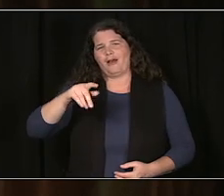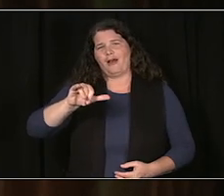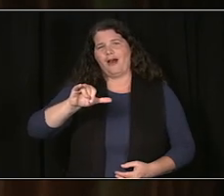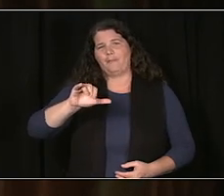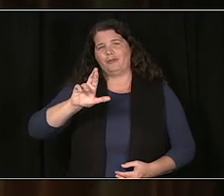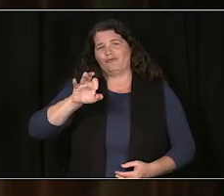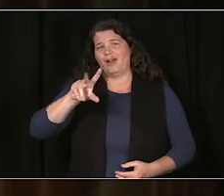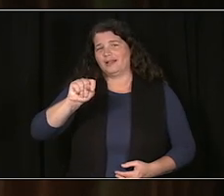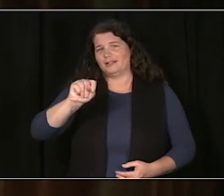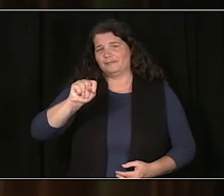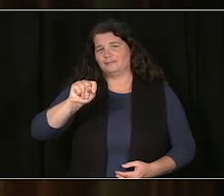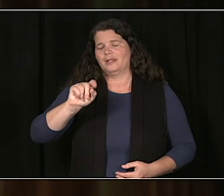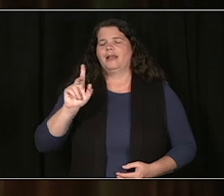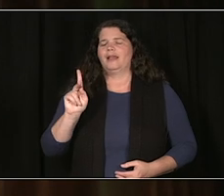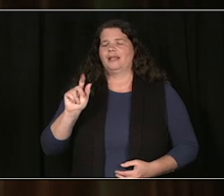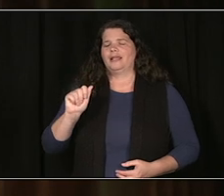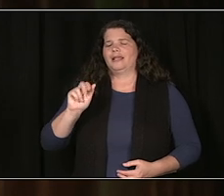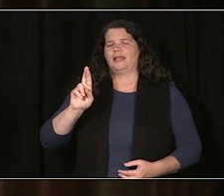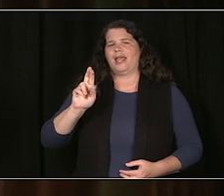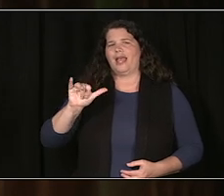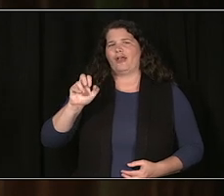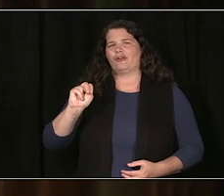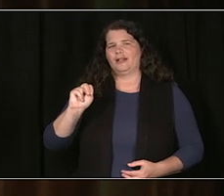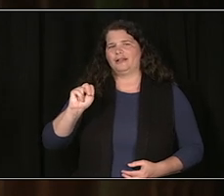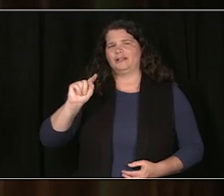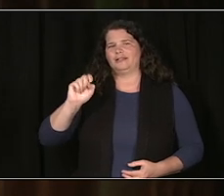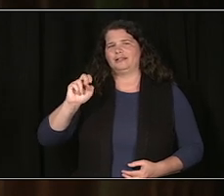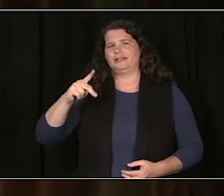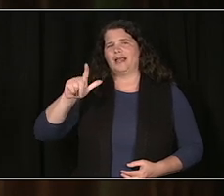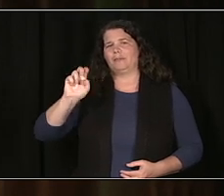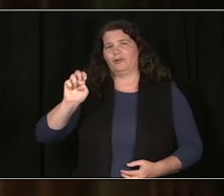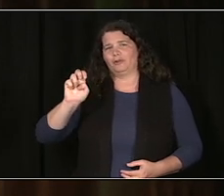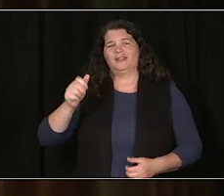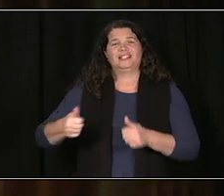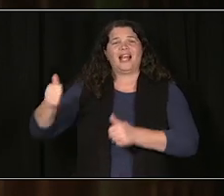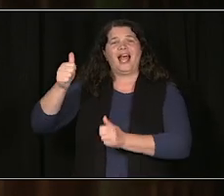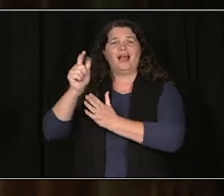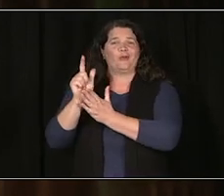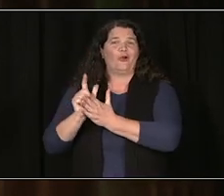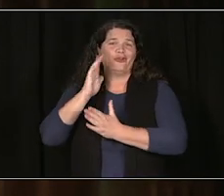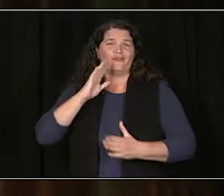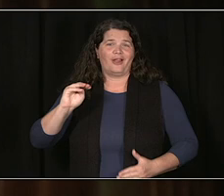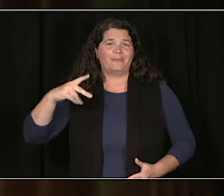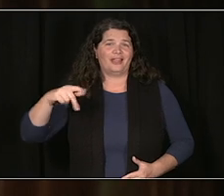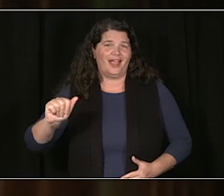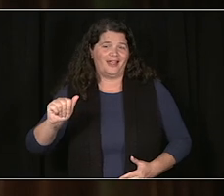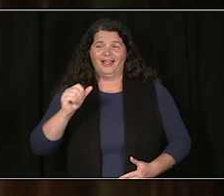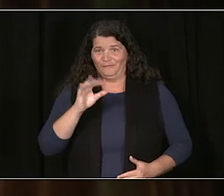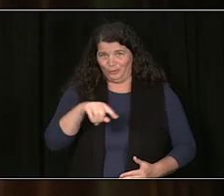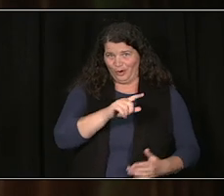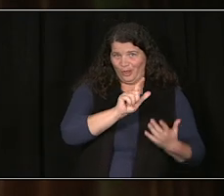lawyer at the MPA. So if you were an entertainment lawyer like me, she is someone you wanted to know and be in touch